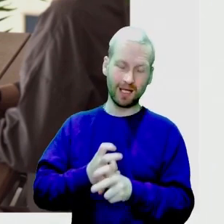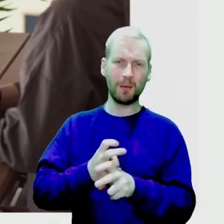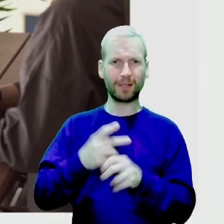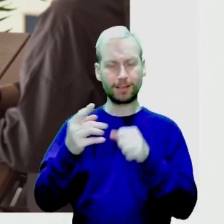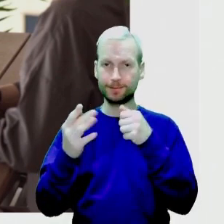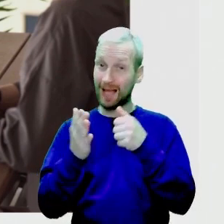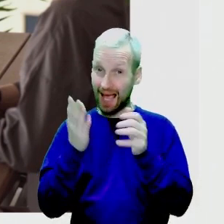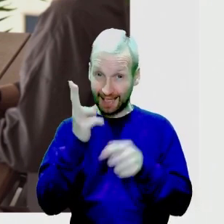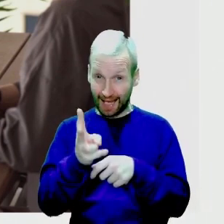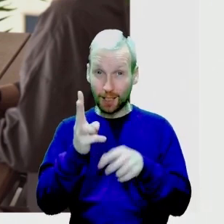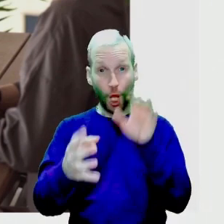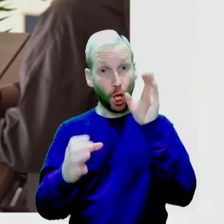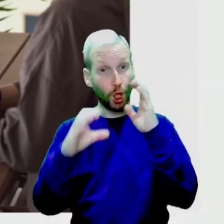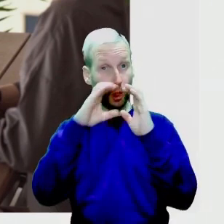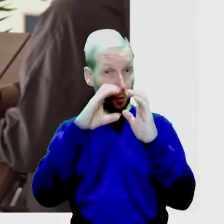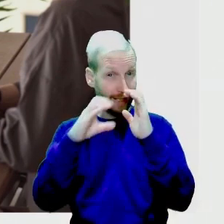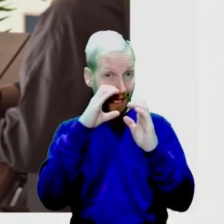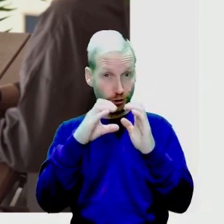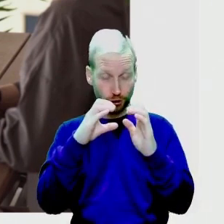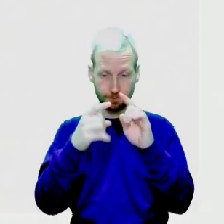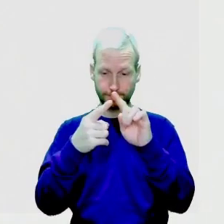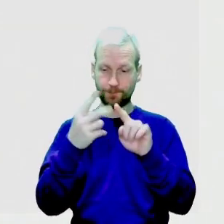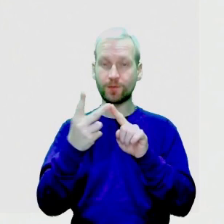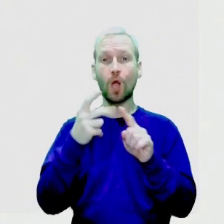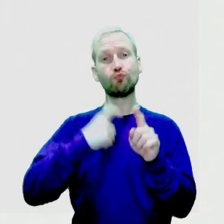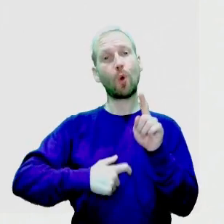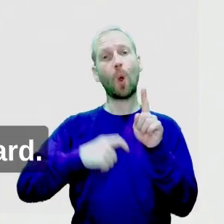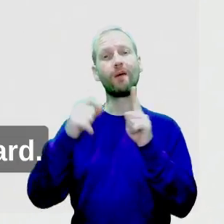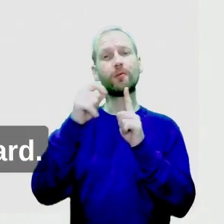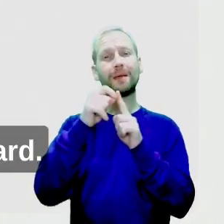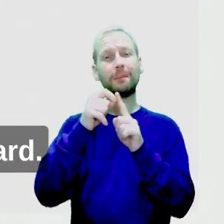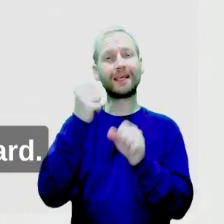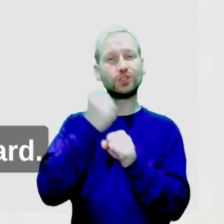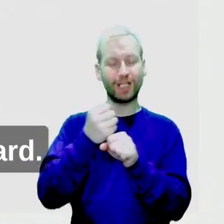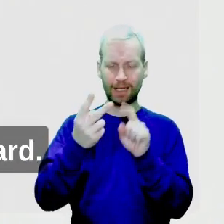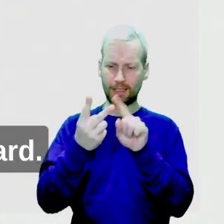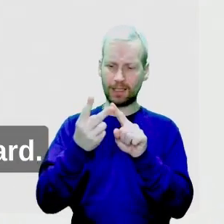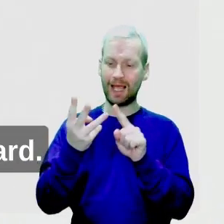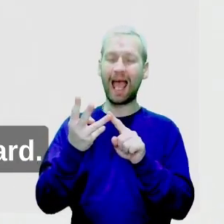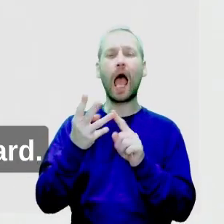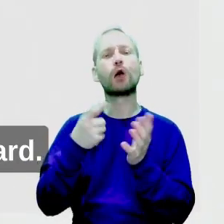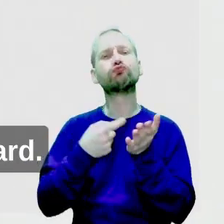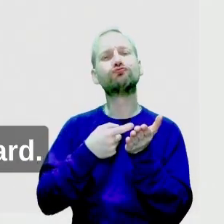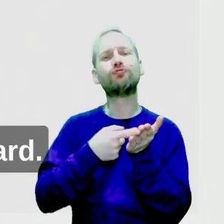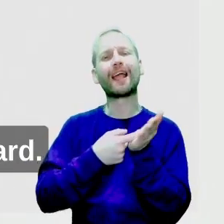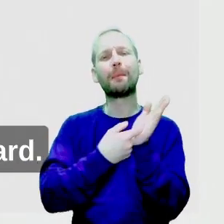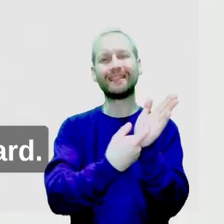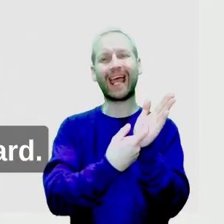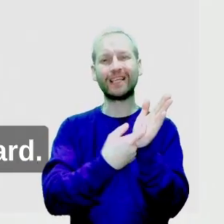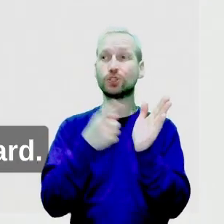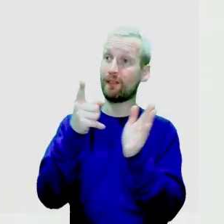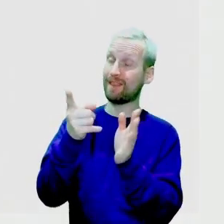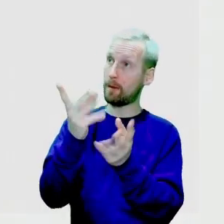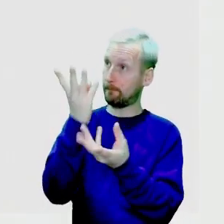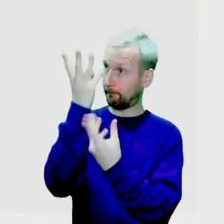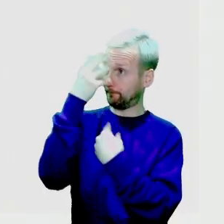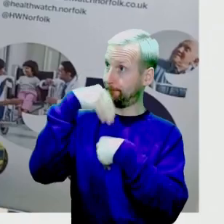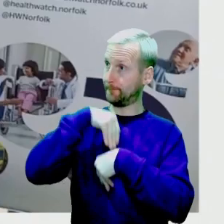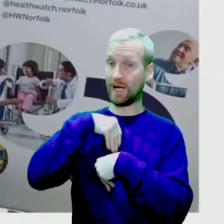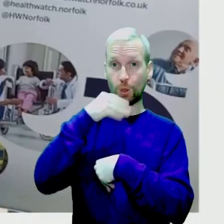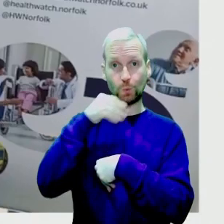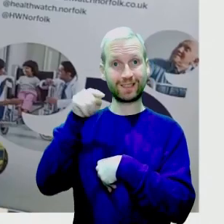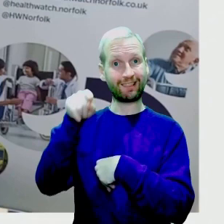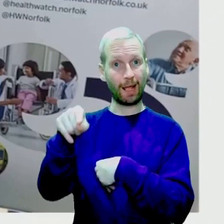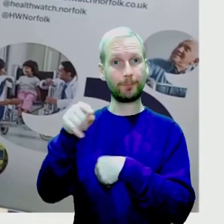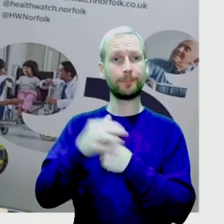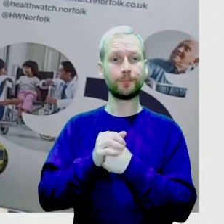communication, recognition of the role of PPGs, and a mechanism for recommendations they make to be taken forward.